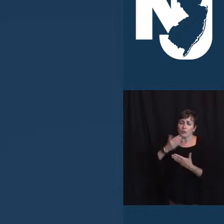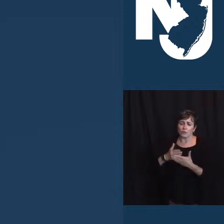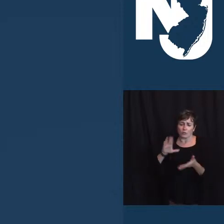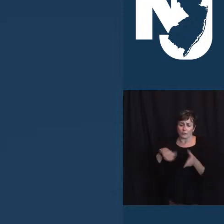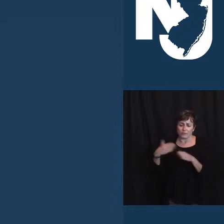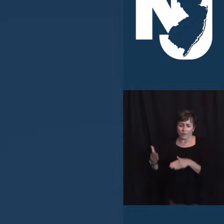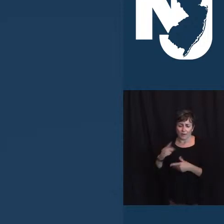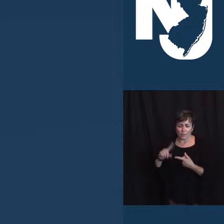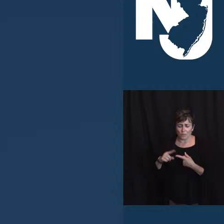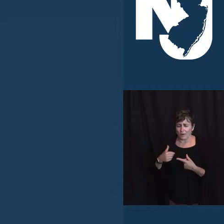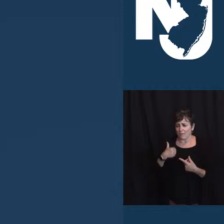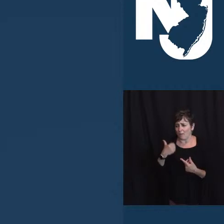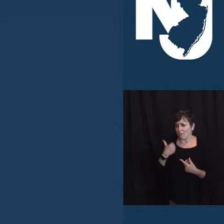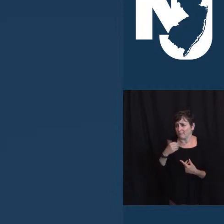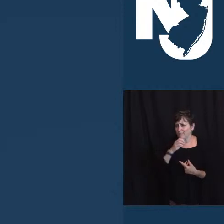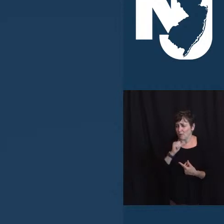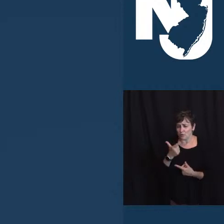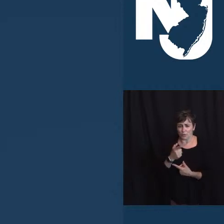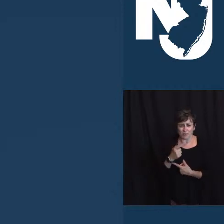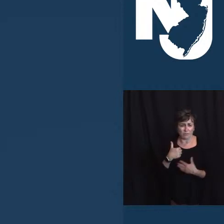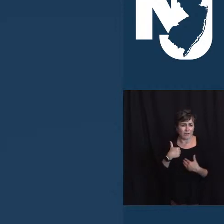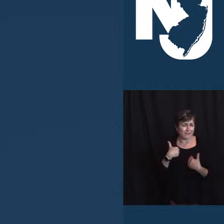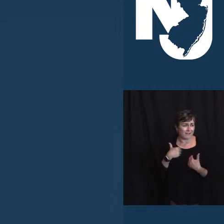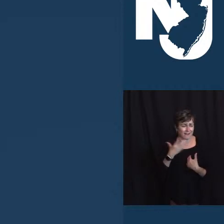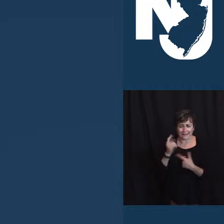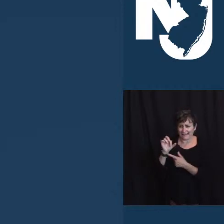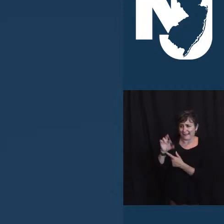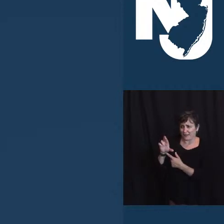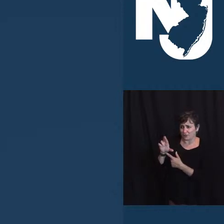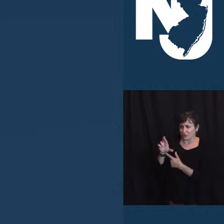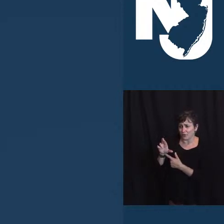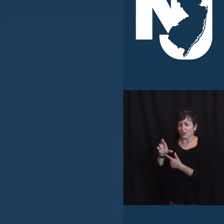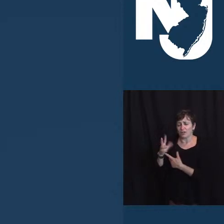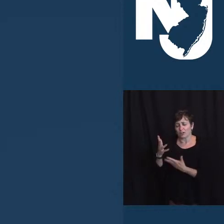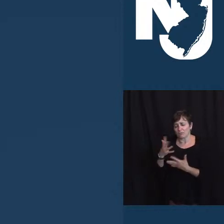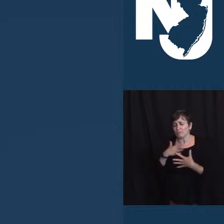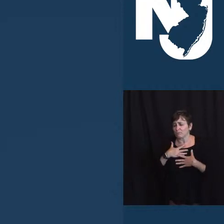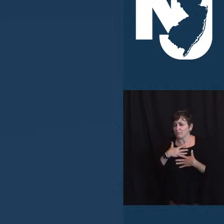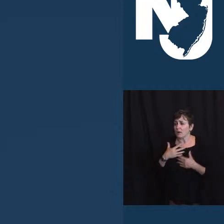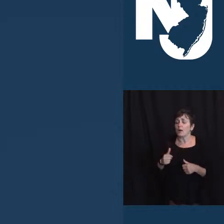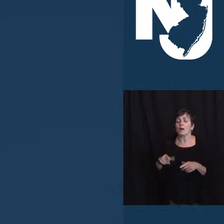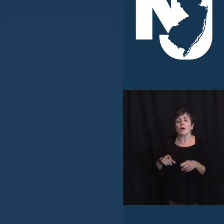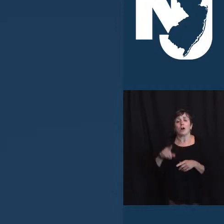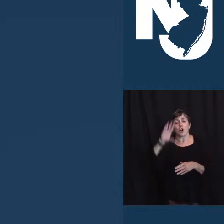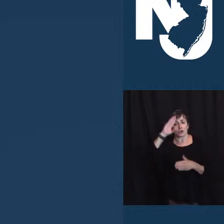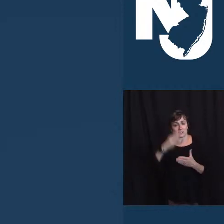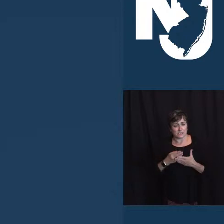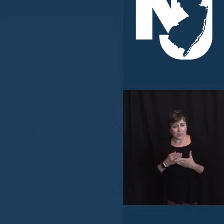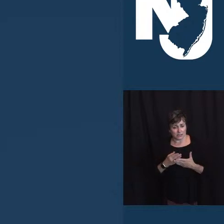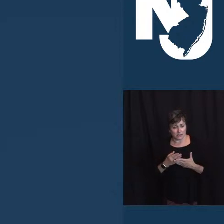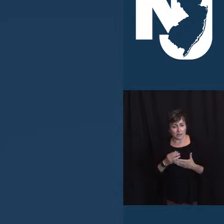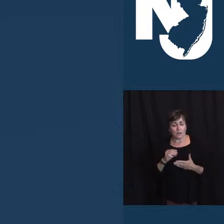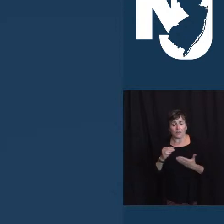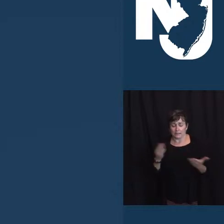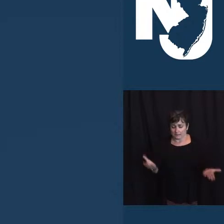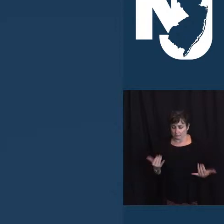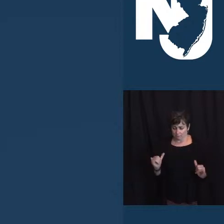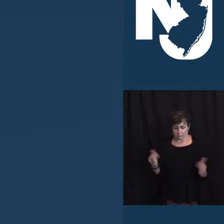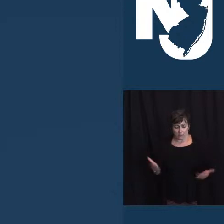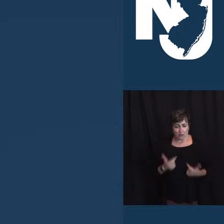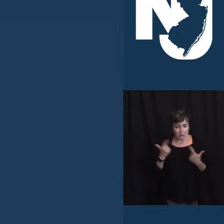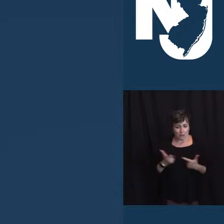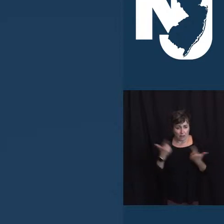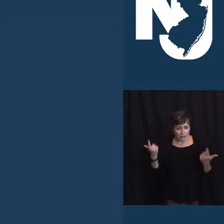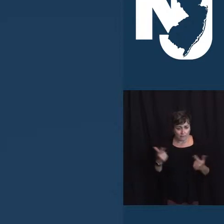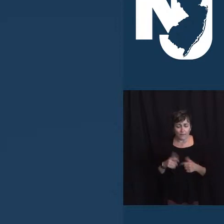age of 21, each of whom predeceased her. She leaves her son, Marcus, with whom I had the great honor of speaking on Wednesday, and his wife,